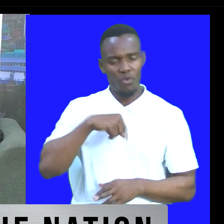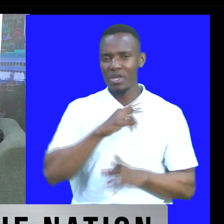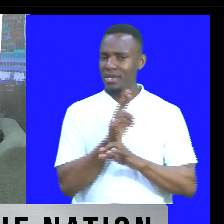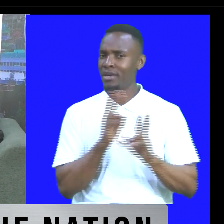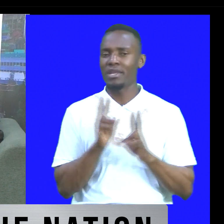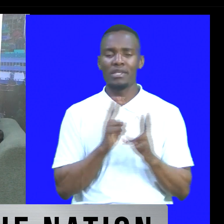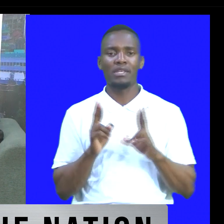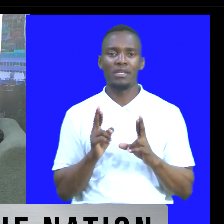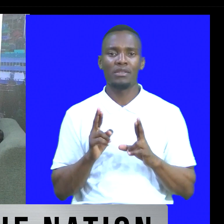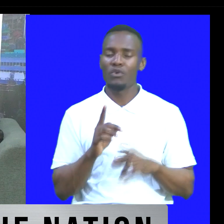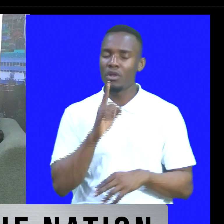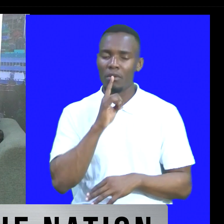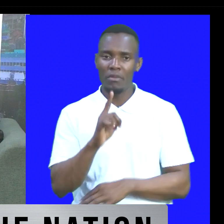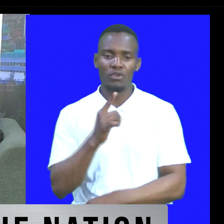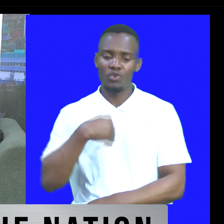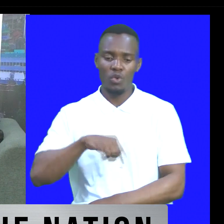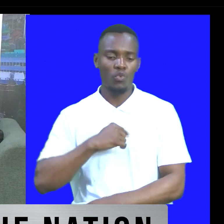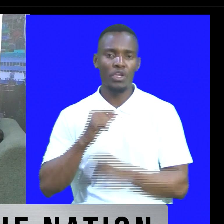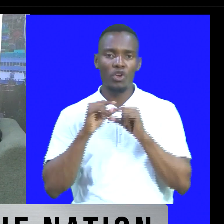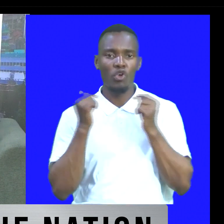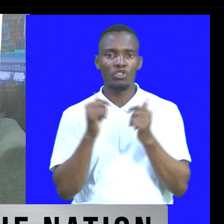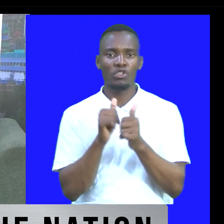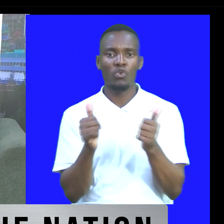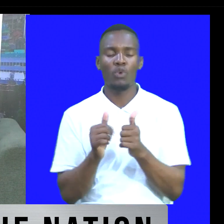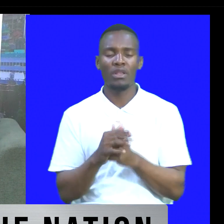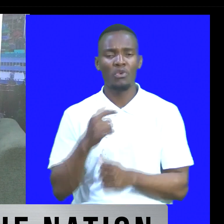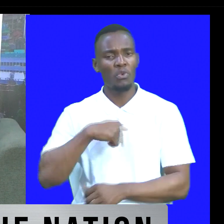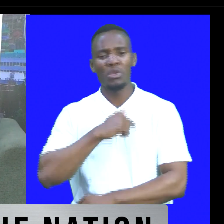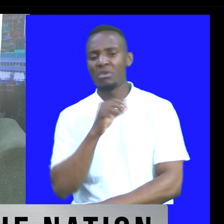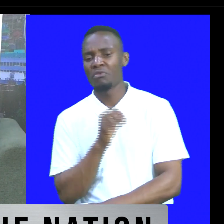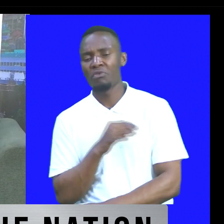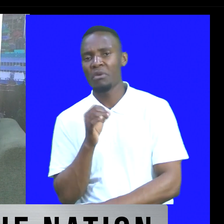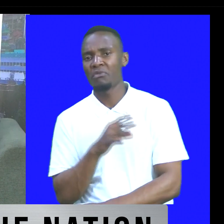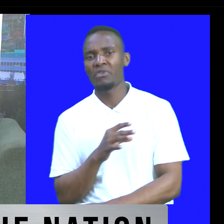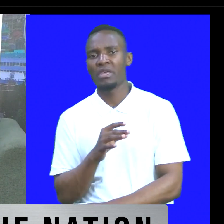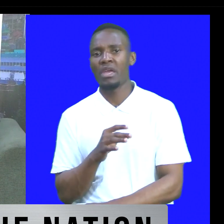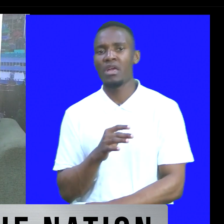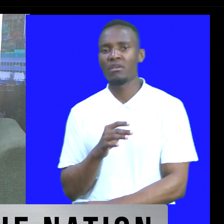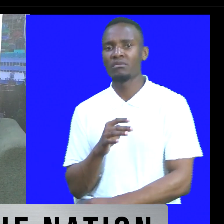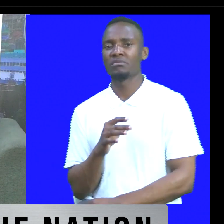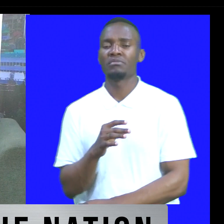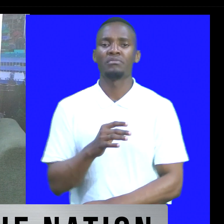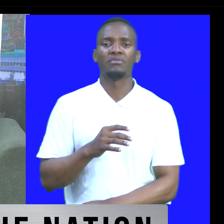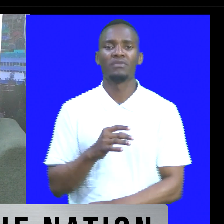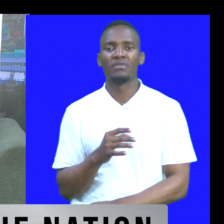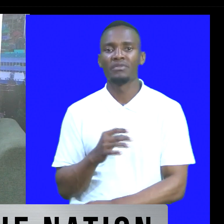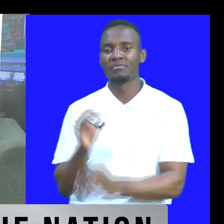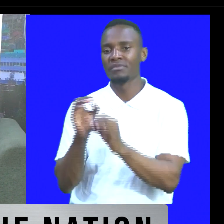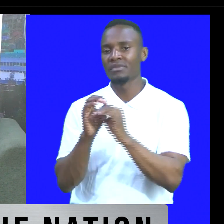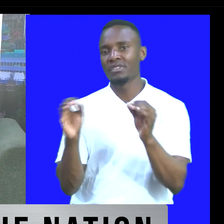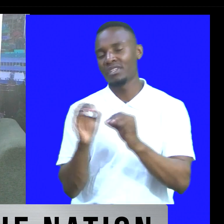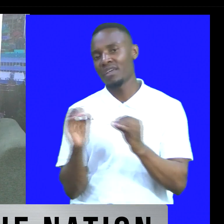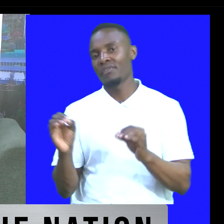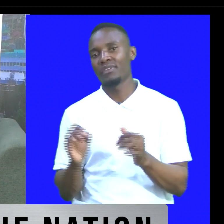sure this happens. We don't have to be afraid of having these events at the same time, having